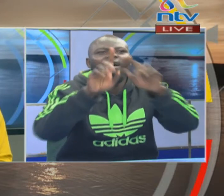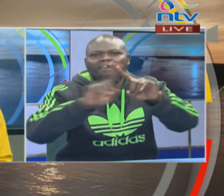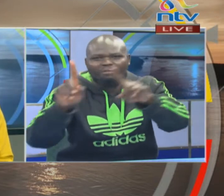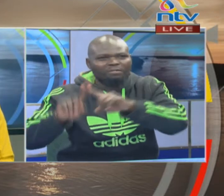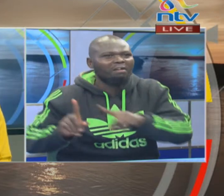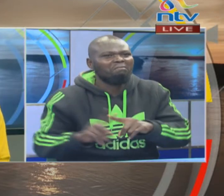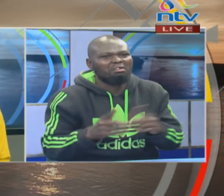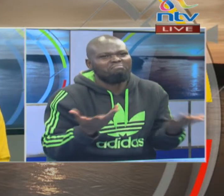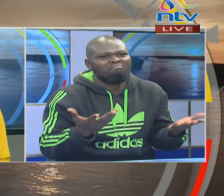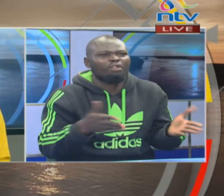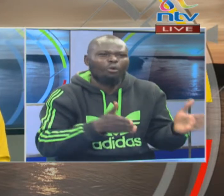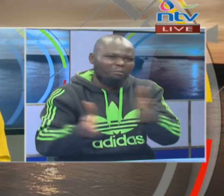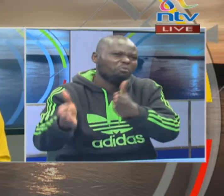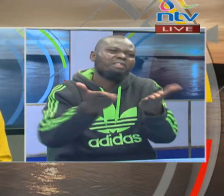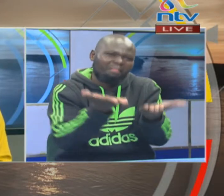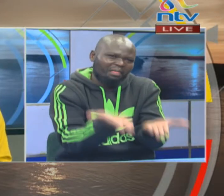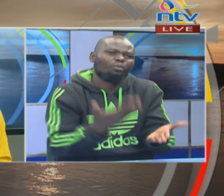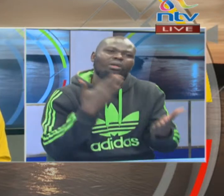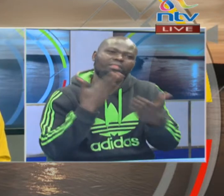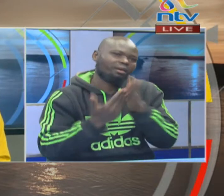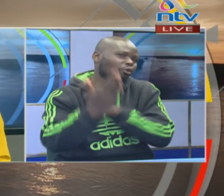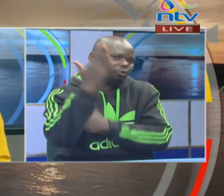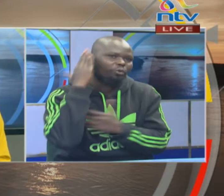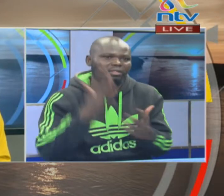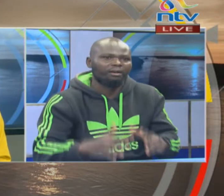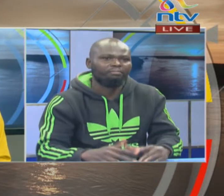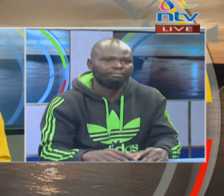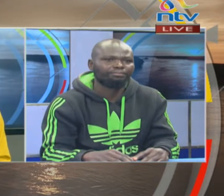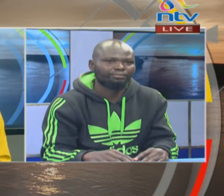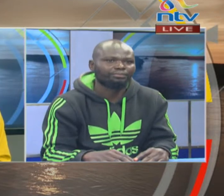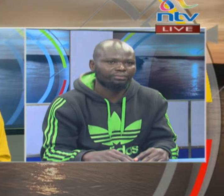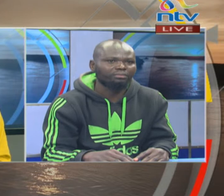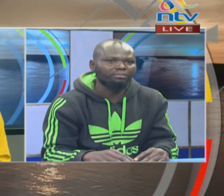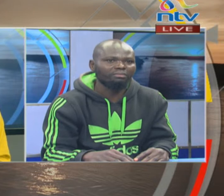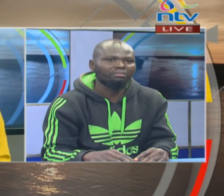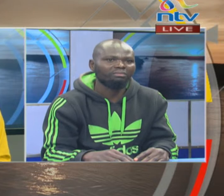can see we can do other things. Disabled people can do so many things which other people